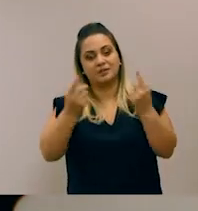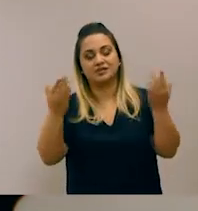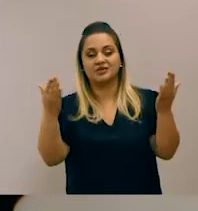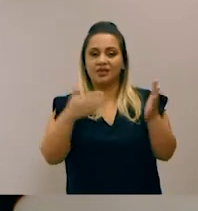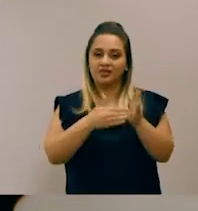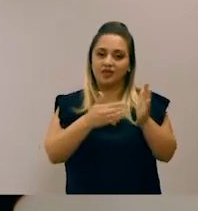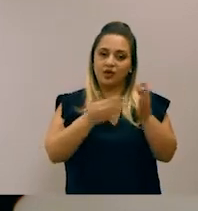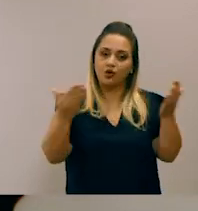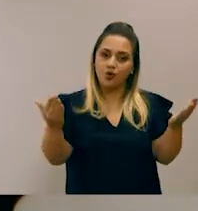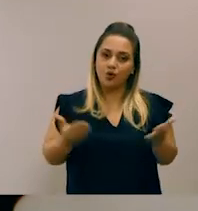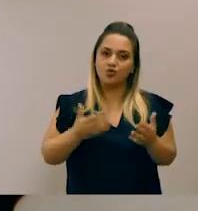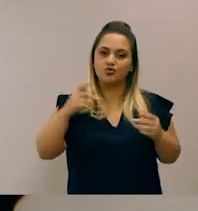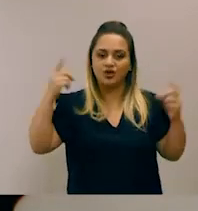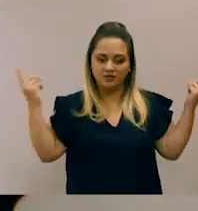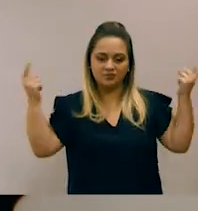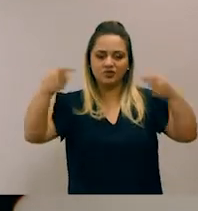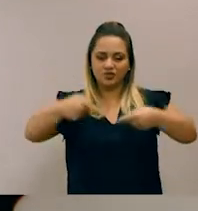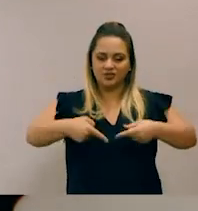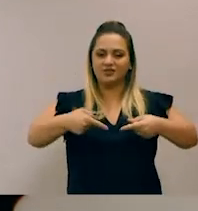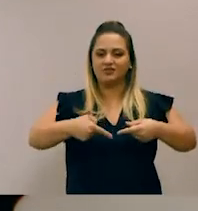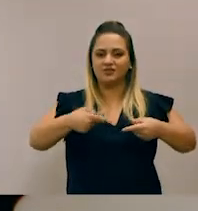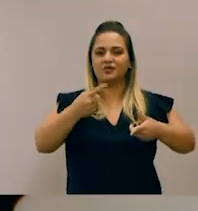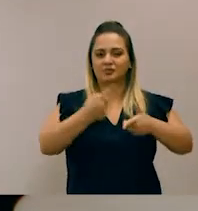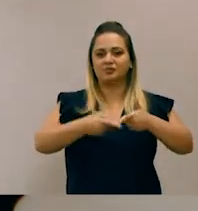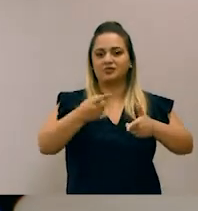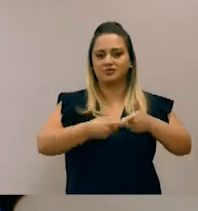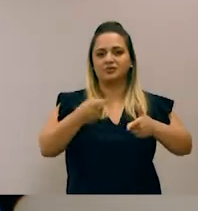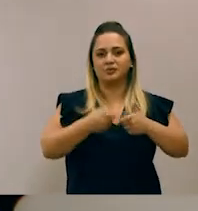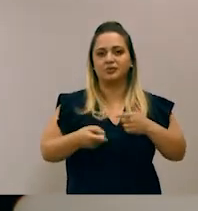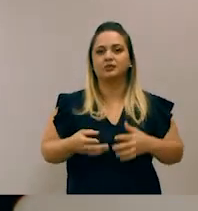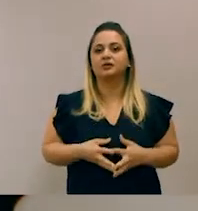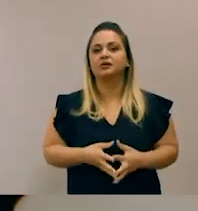But this is one of the main challenges for this problem.